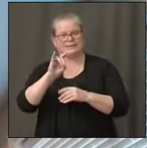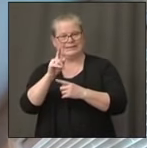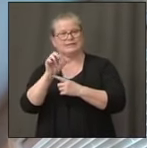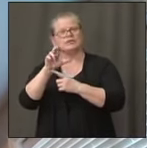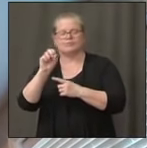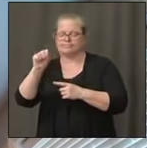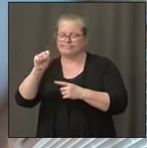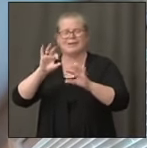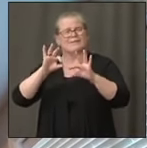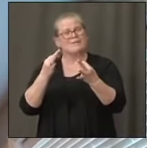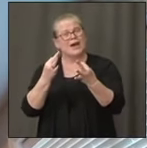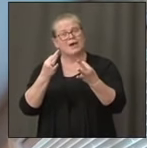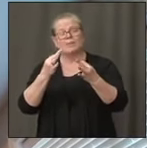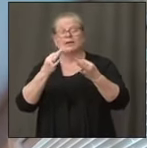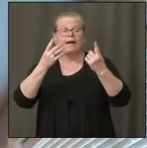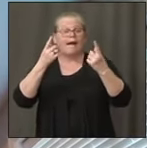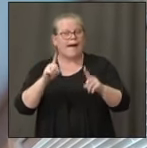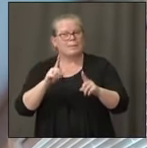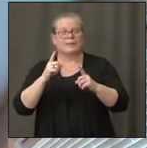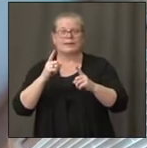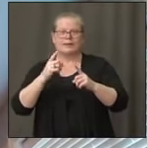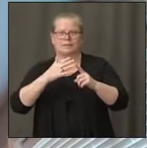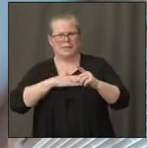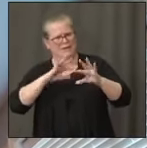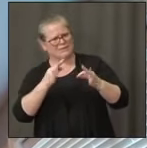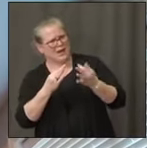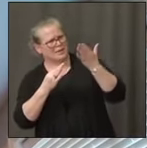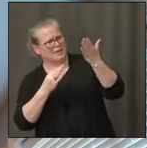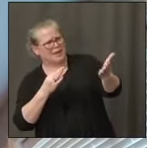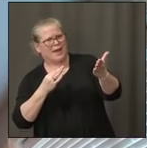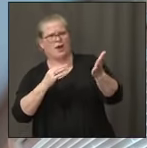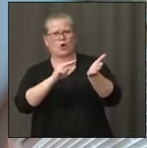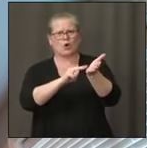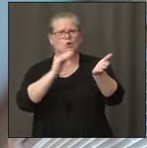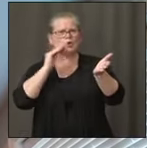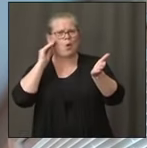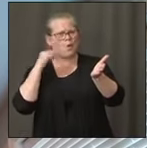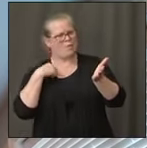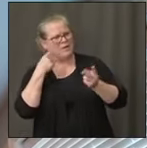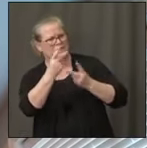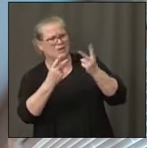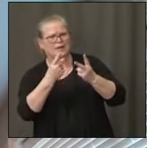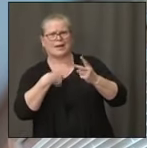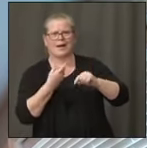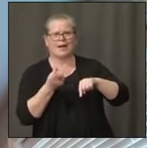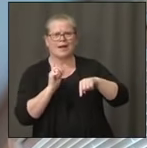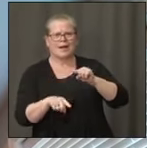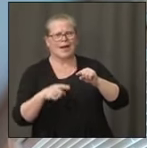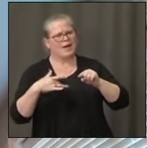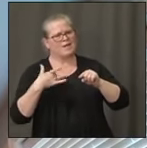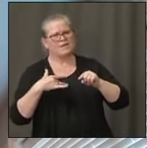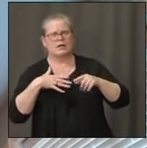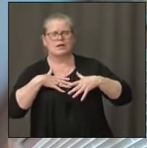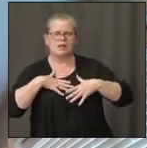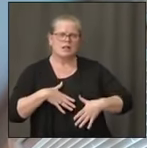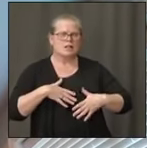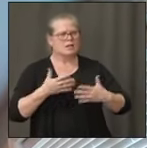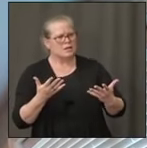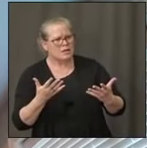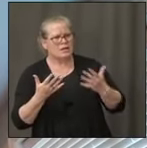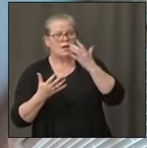to visit their loved ones in nursing facilities. And we have been, as the governor alluded to, working with the industry